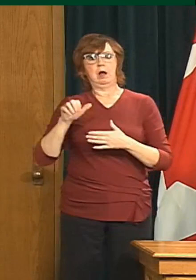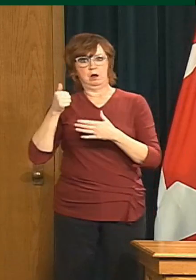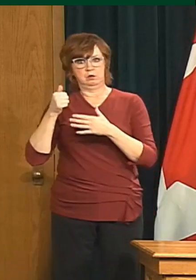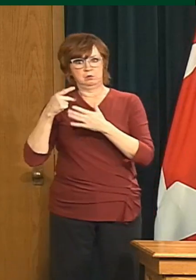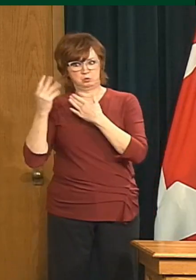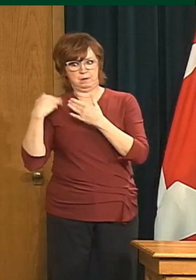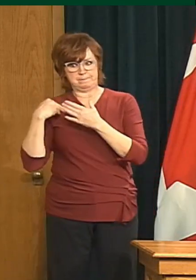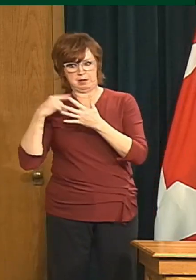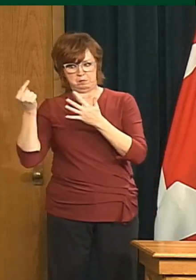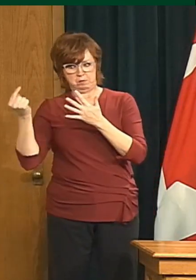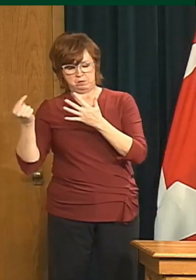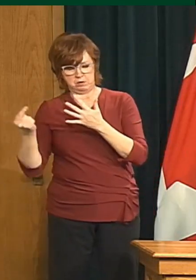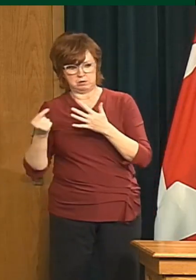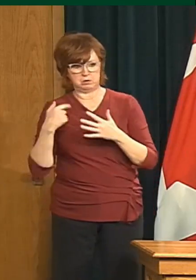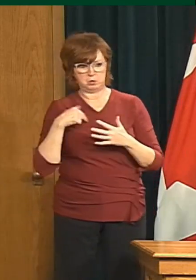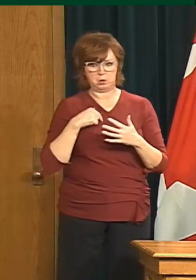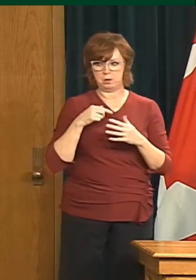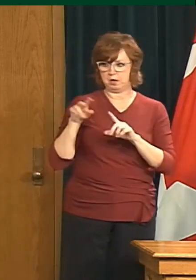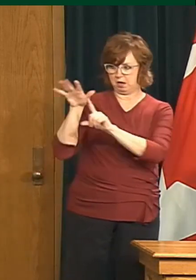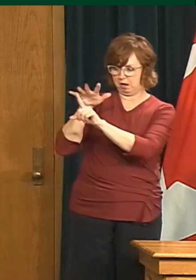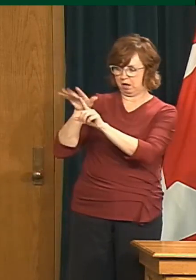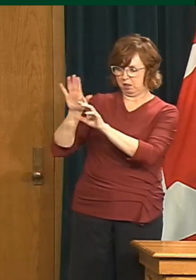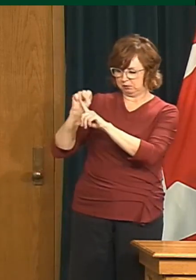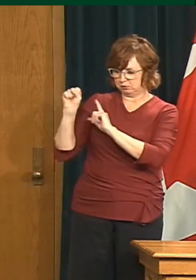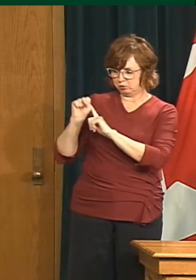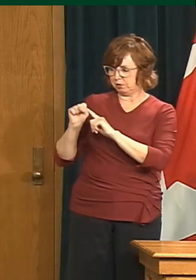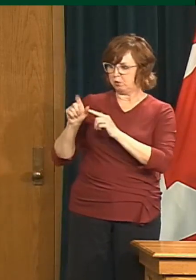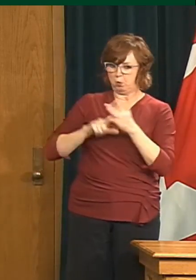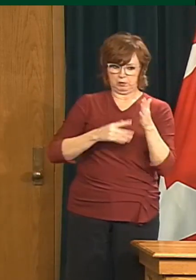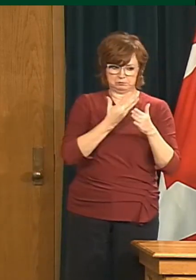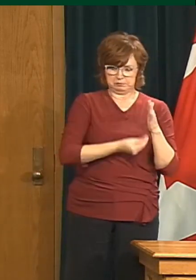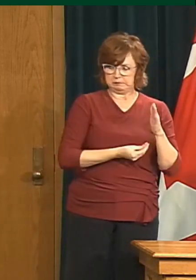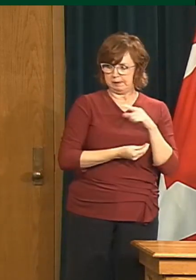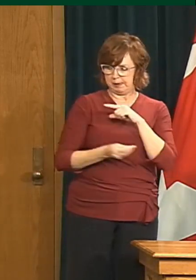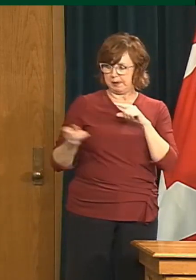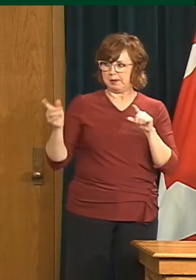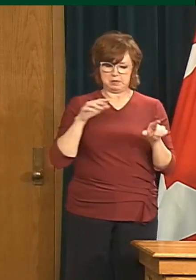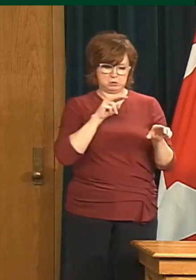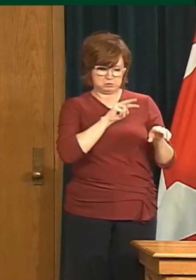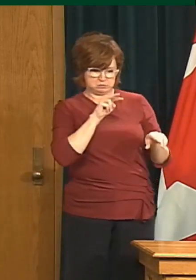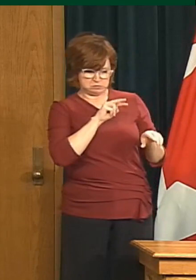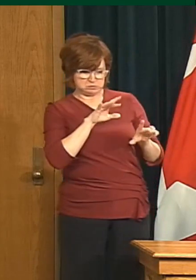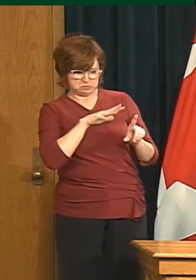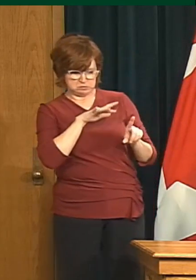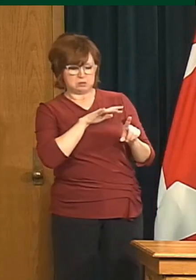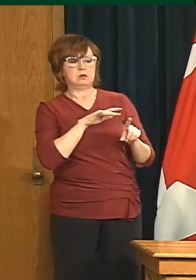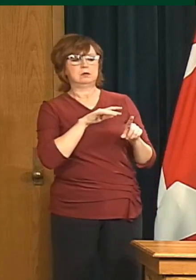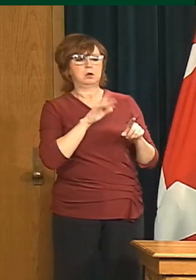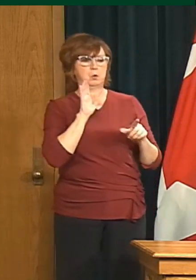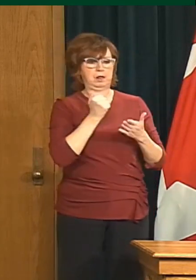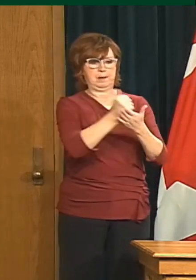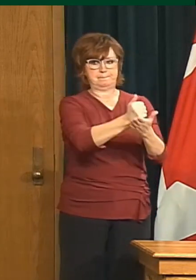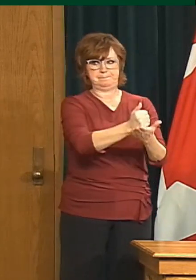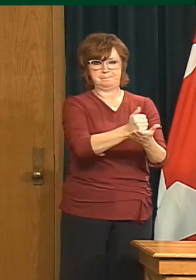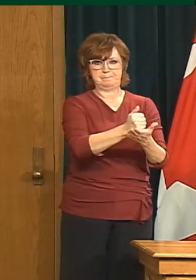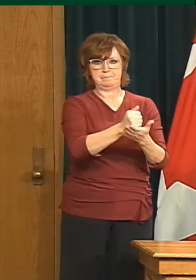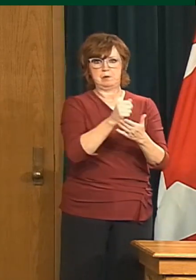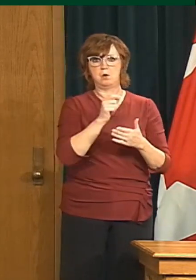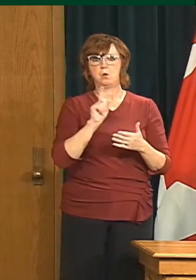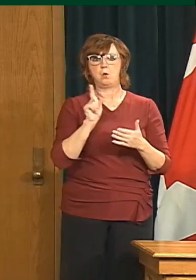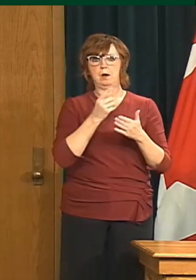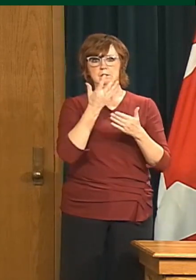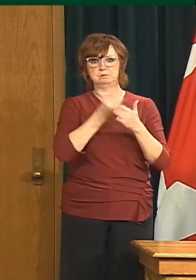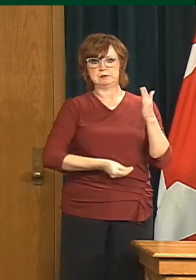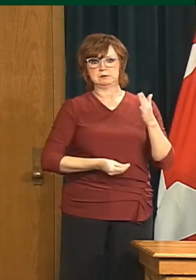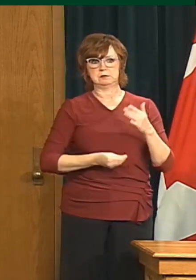there's any gaps and then to focus on the recovery so that when there is no longer wage